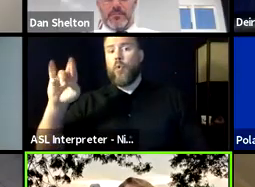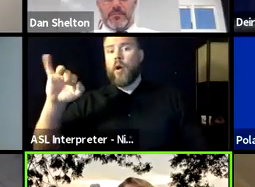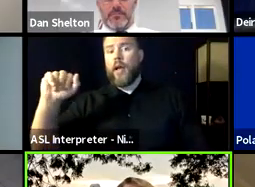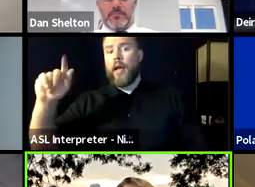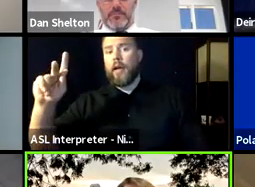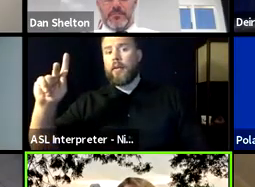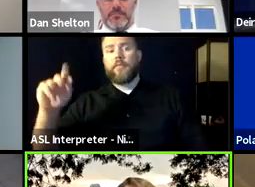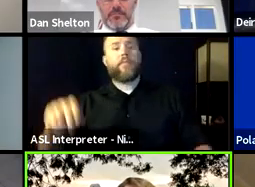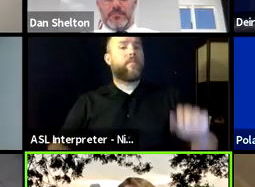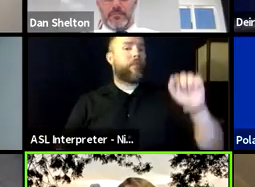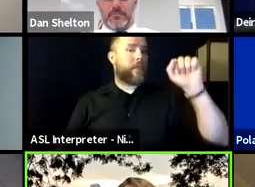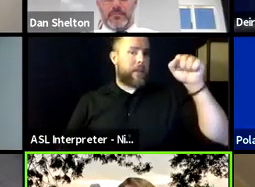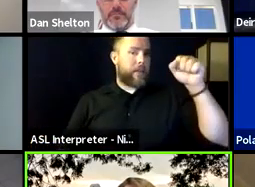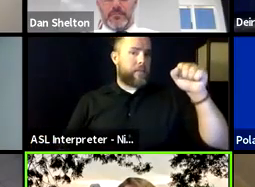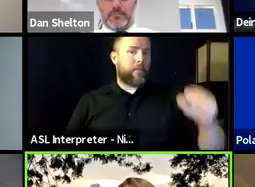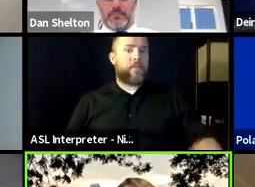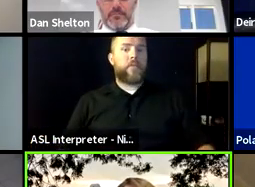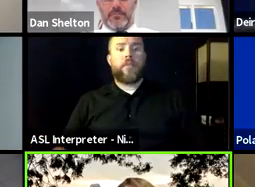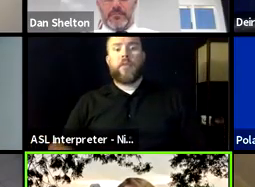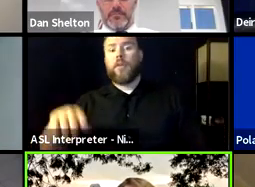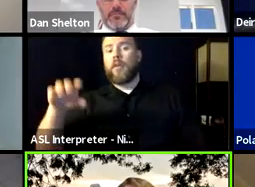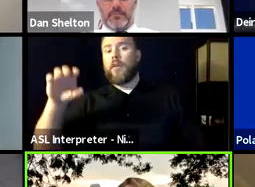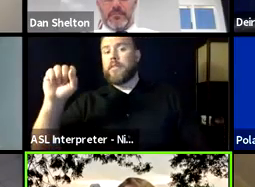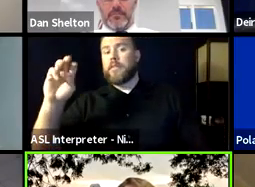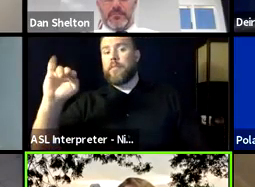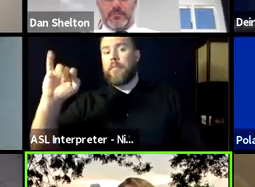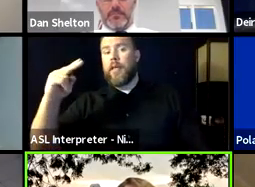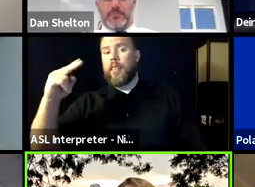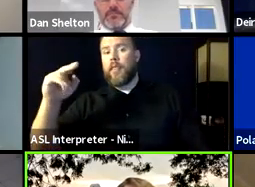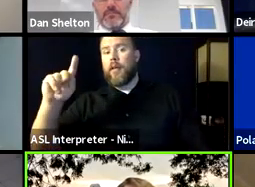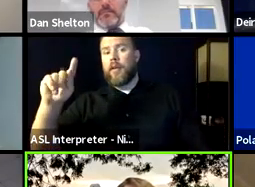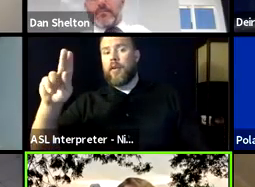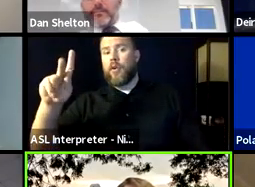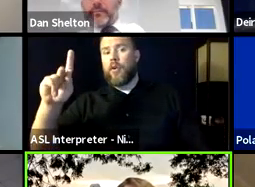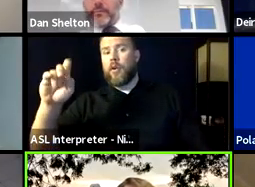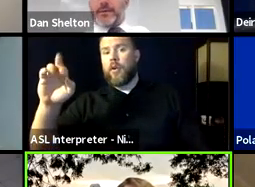Monica Moriak, yes. Mrs. Smith Tucker?